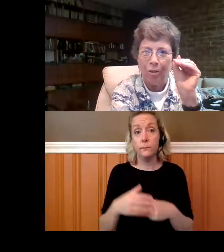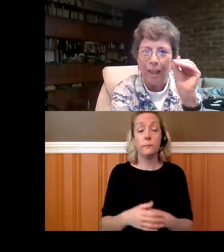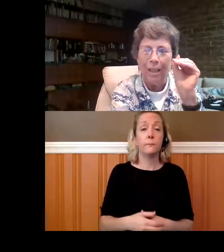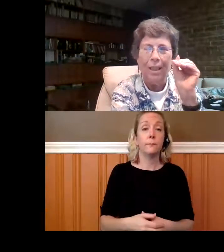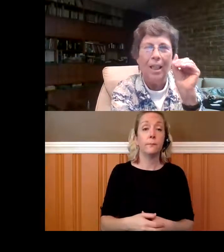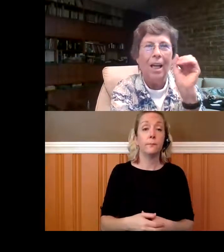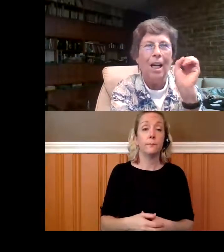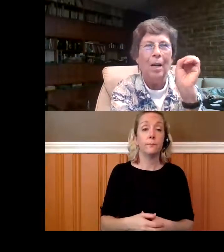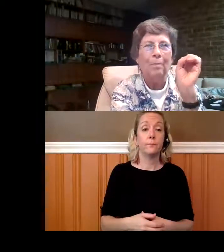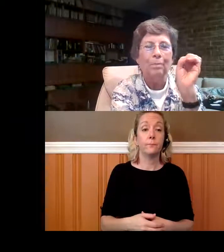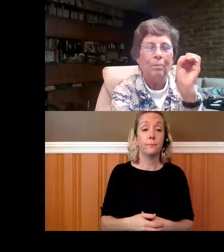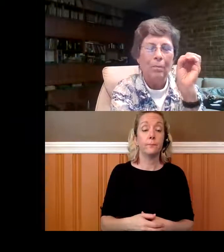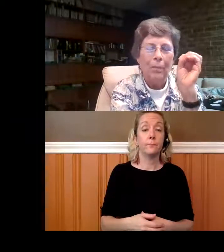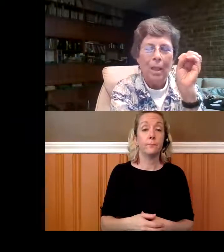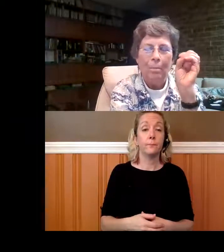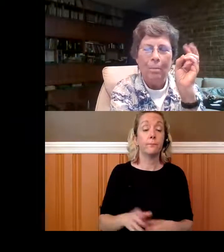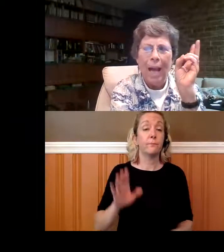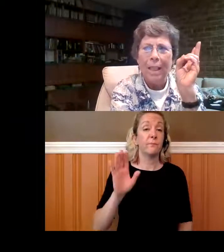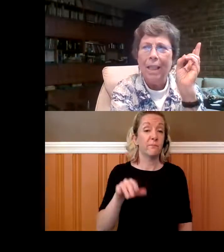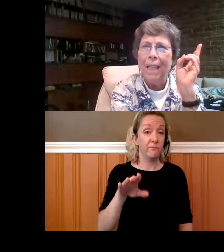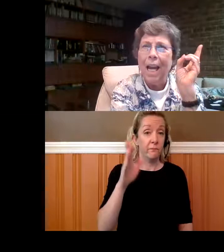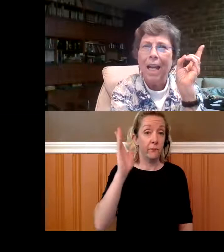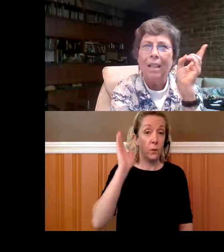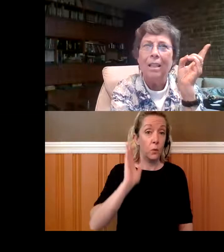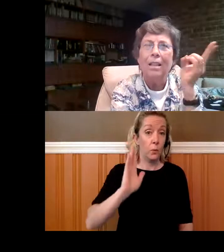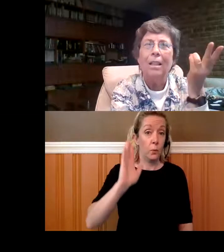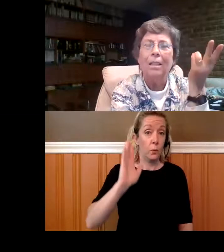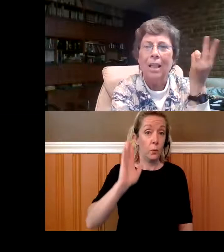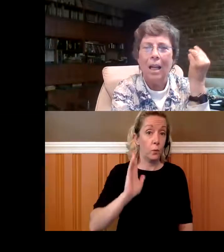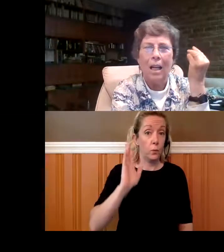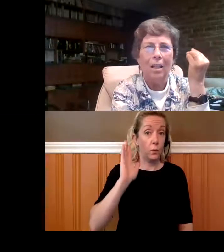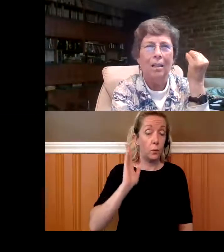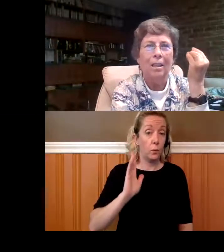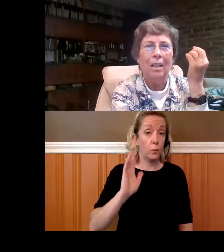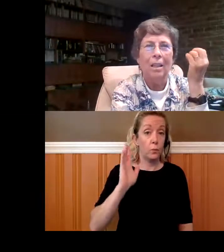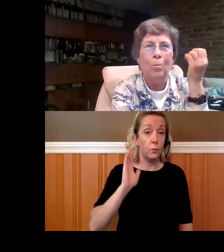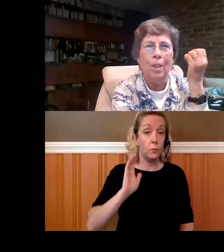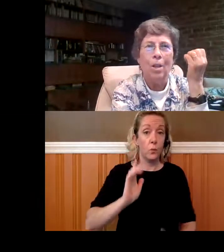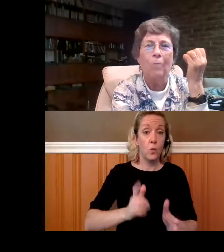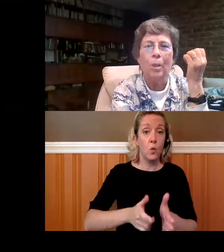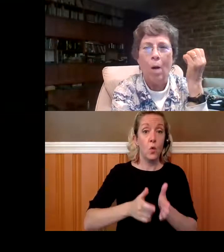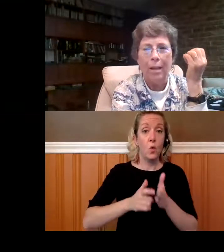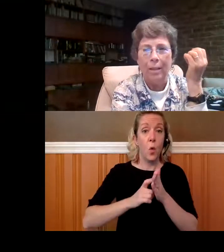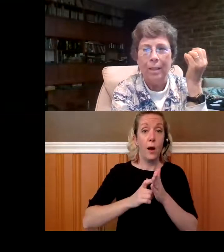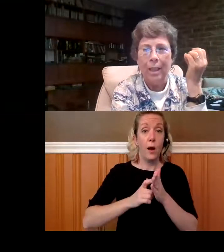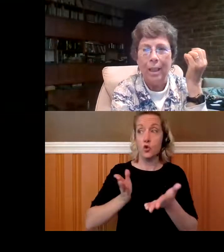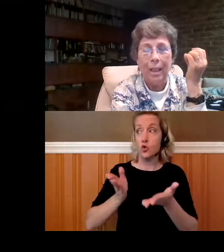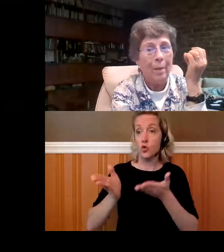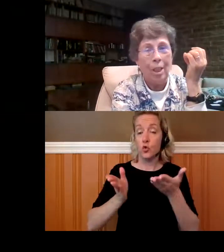Back in the day, it was not required that anybody serve everybody.